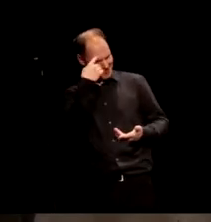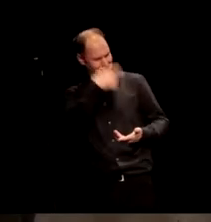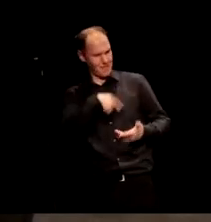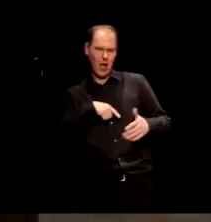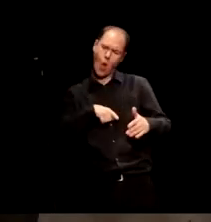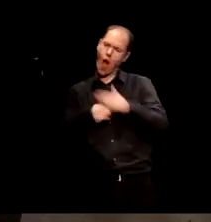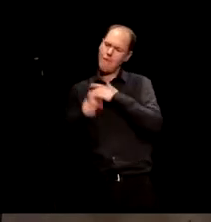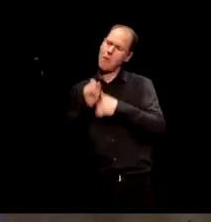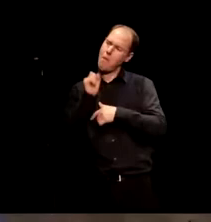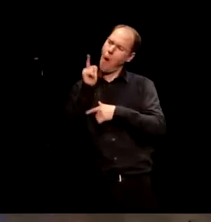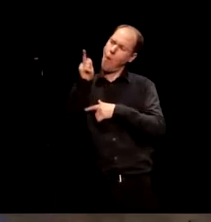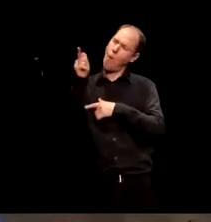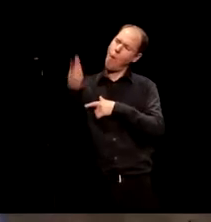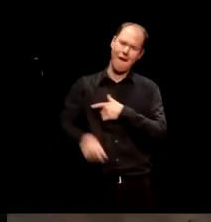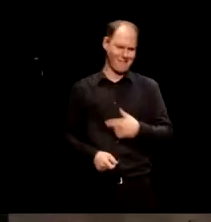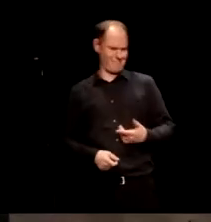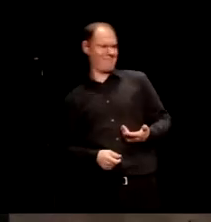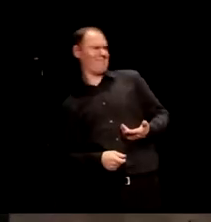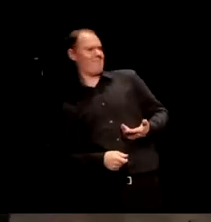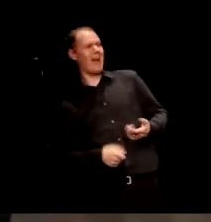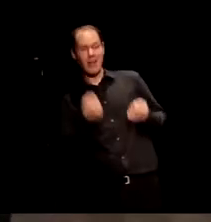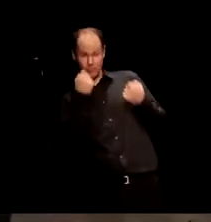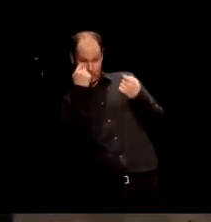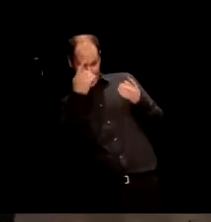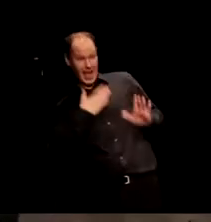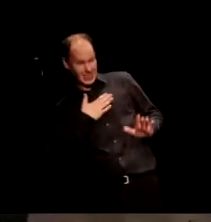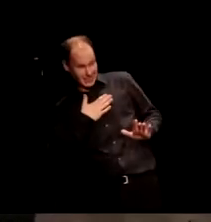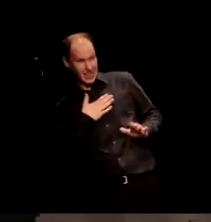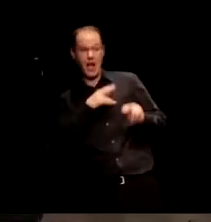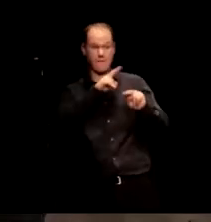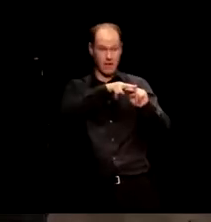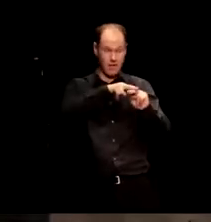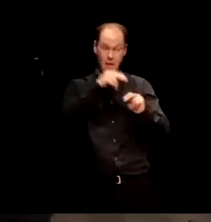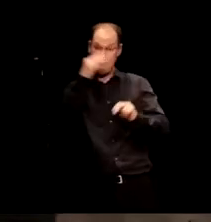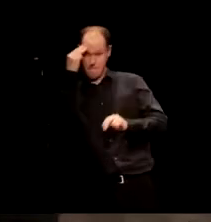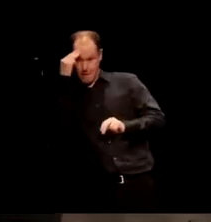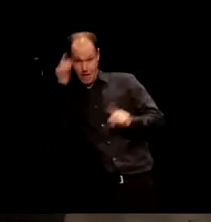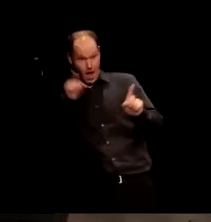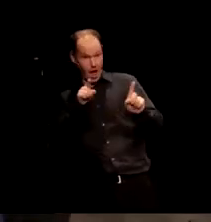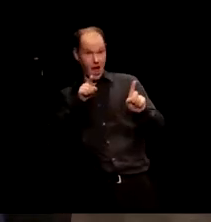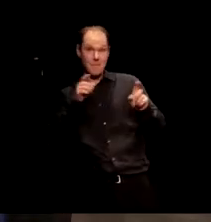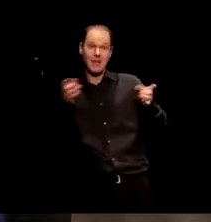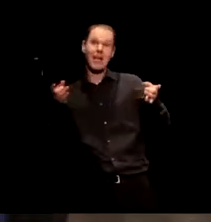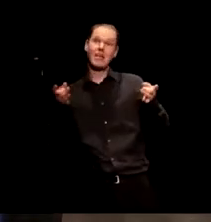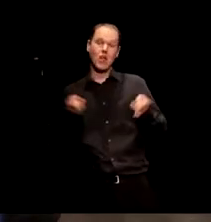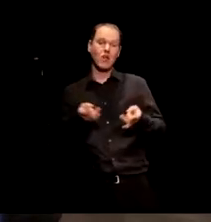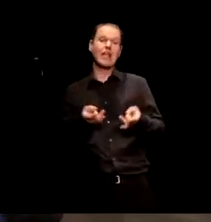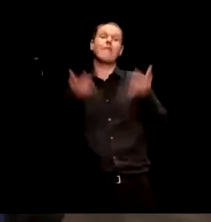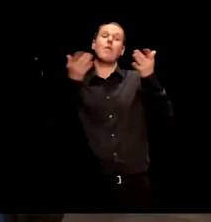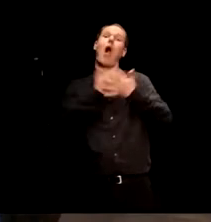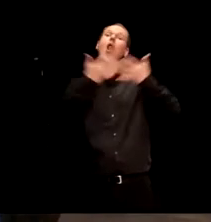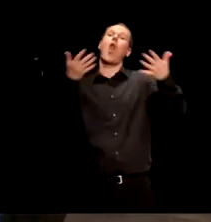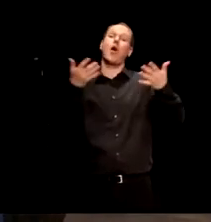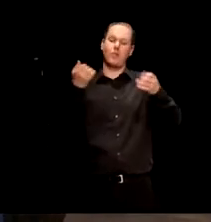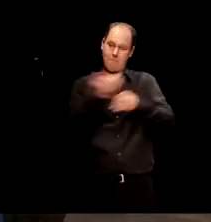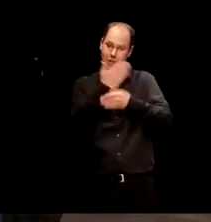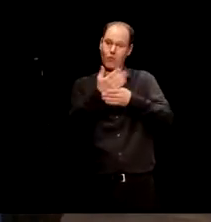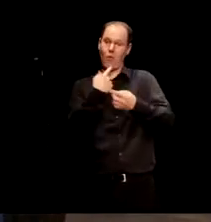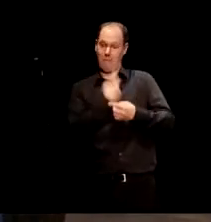off to Timbuktu. But you don't realize how much... Yes, I realize that father and mother have sacrificed a lot to give me a good